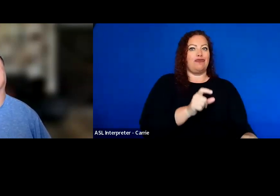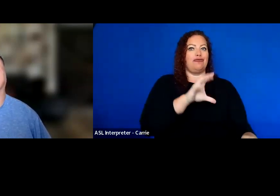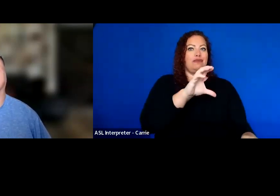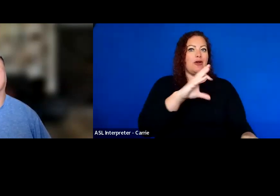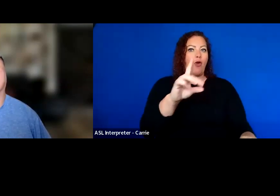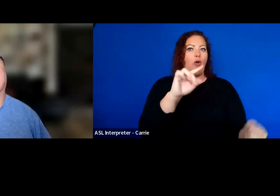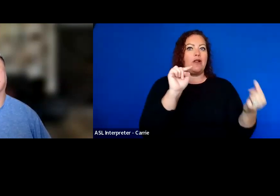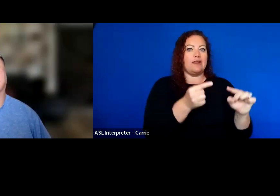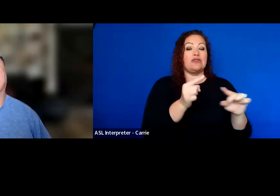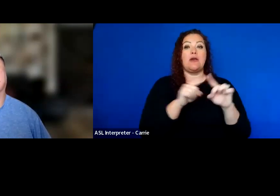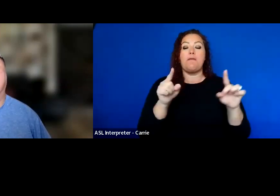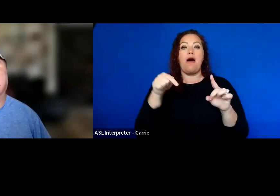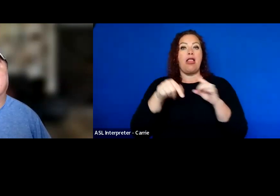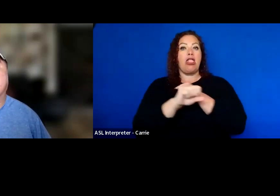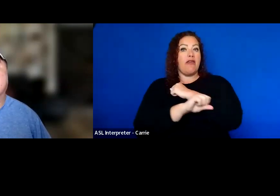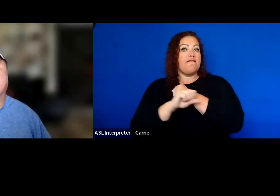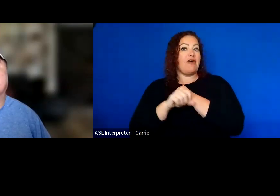the